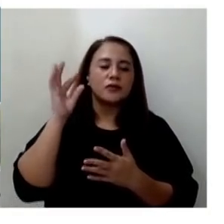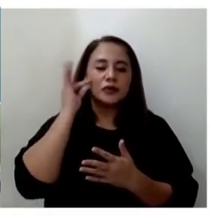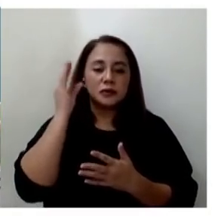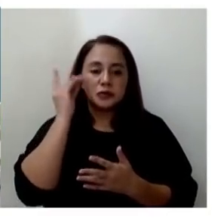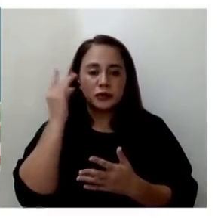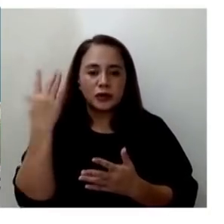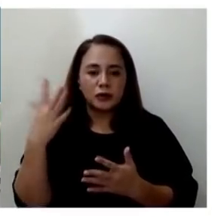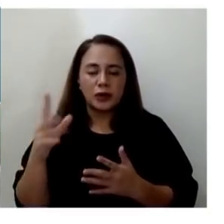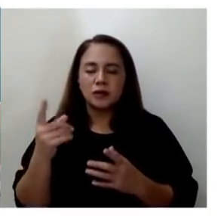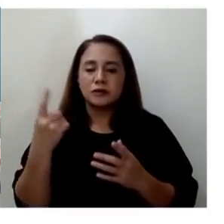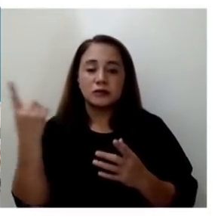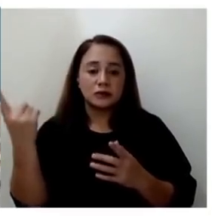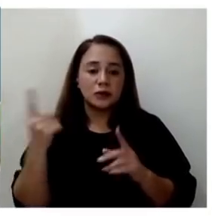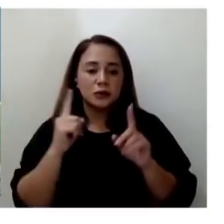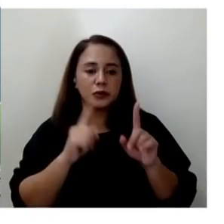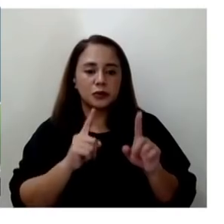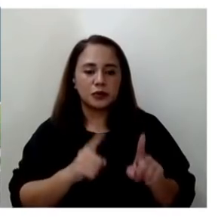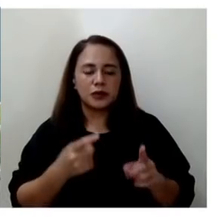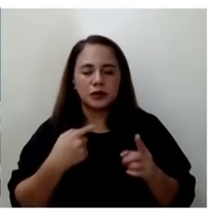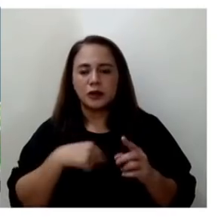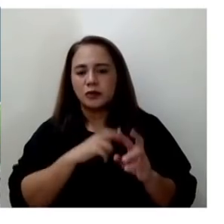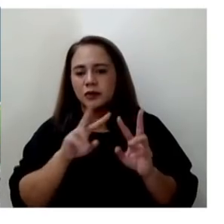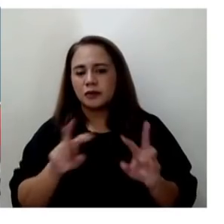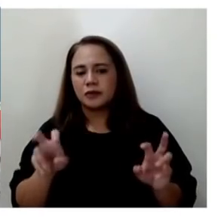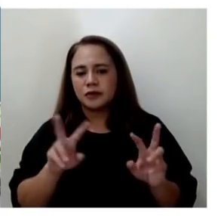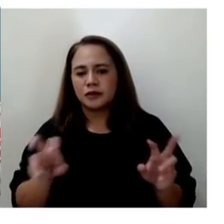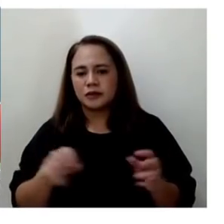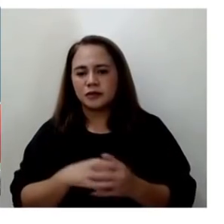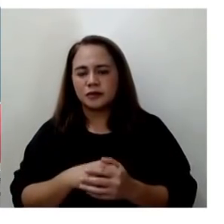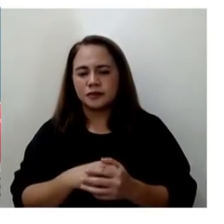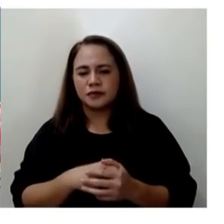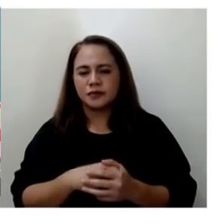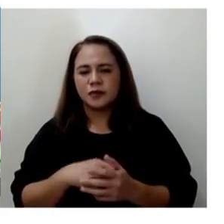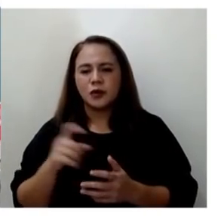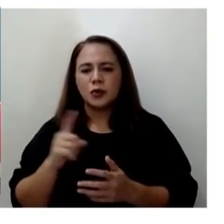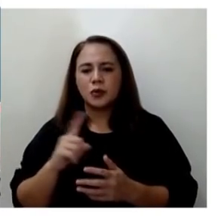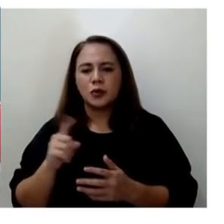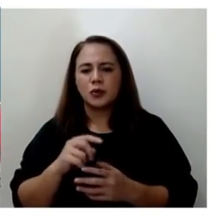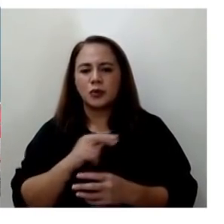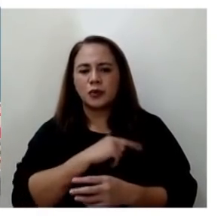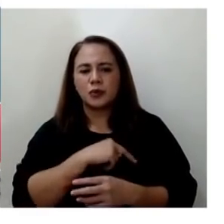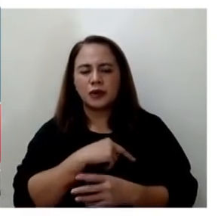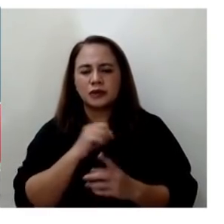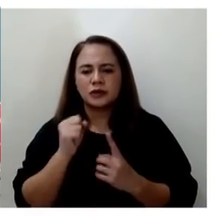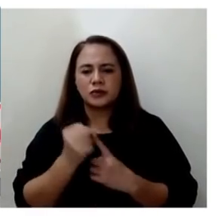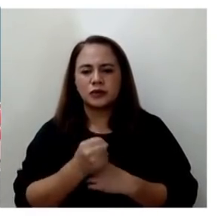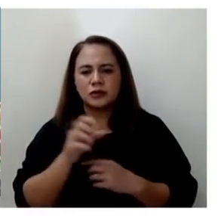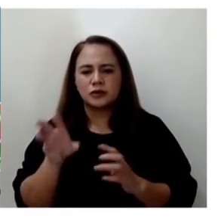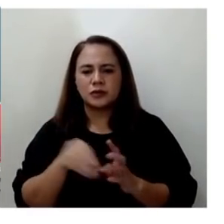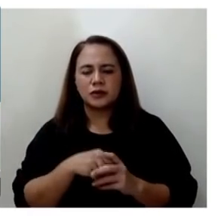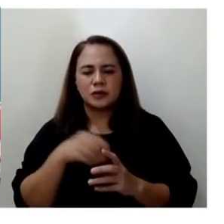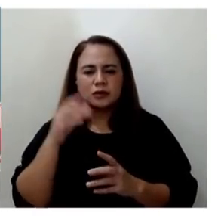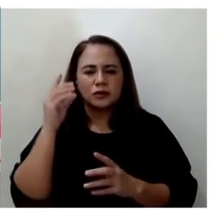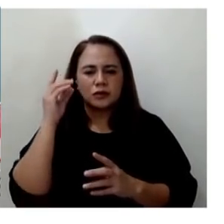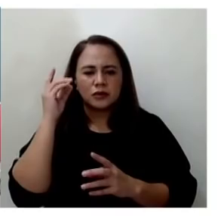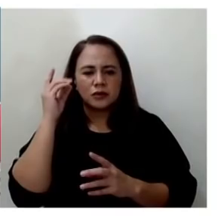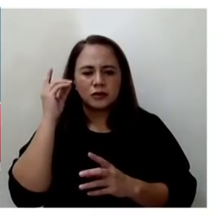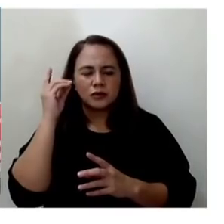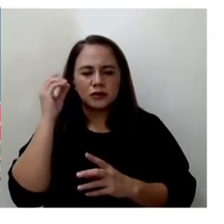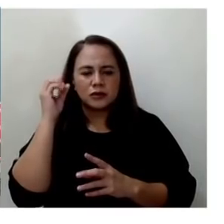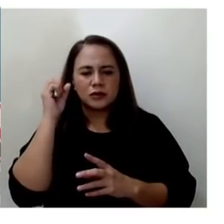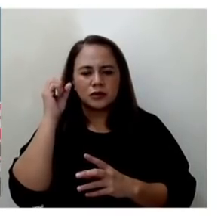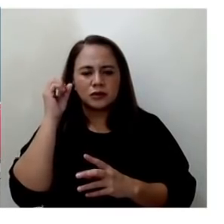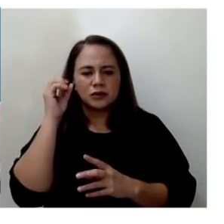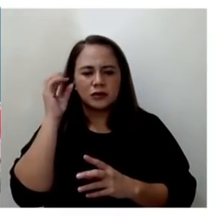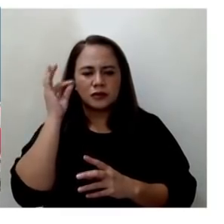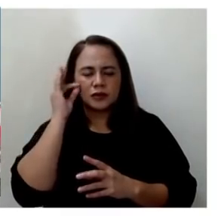been answering in our investigation. What's the nature of these cases involving Secretary Duque? Marami po